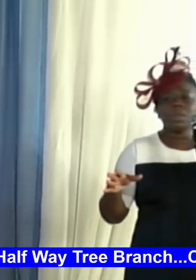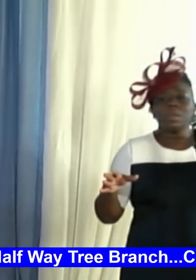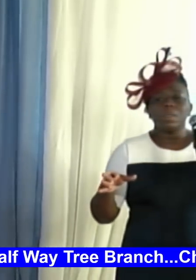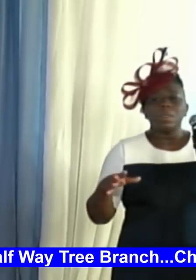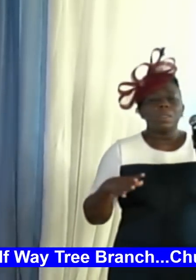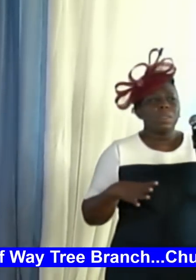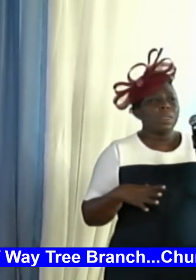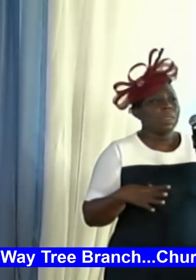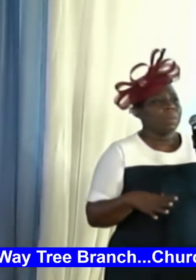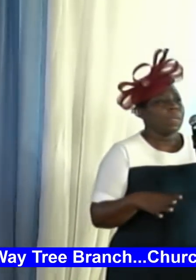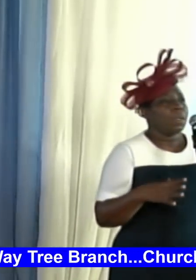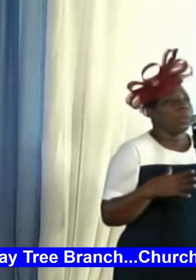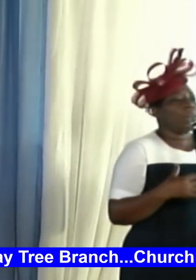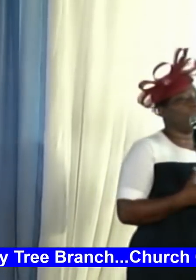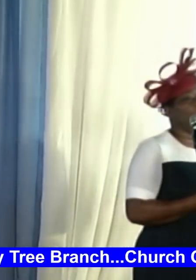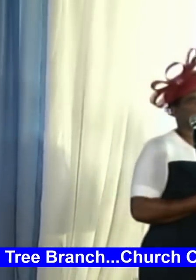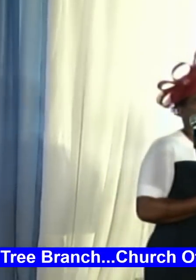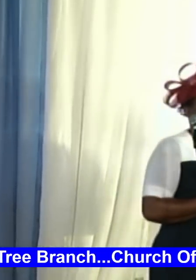also a father.